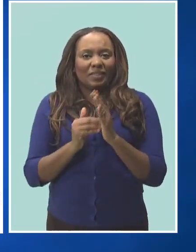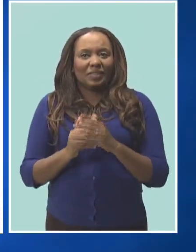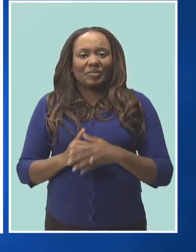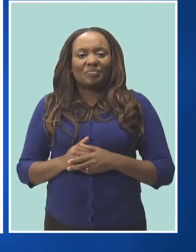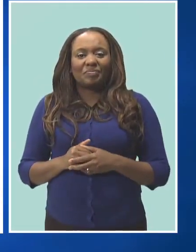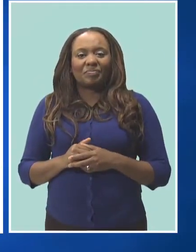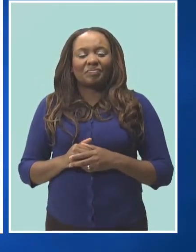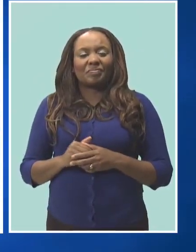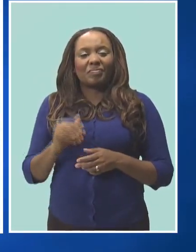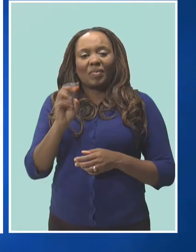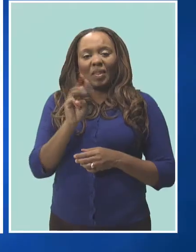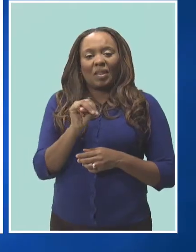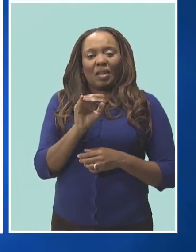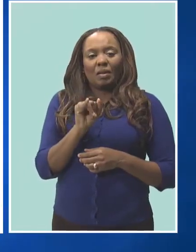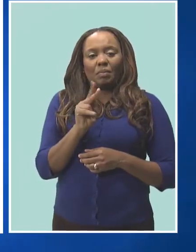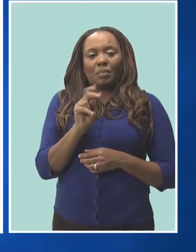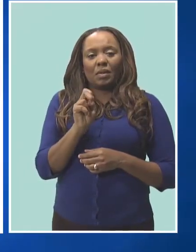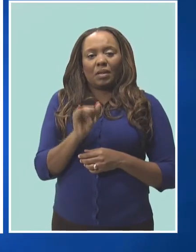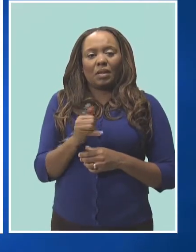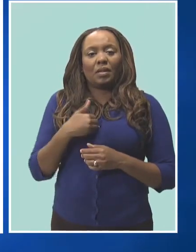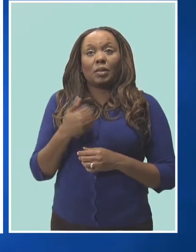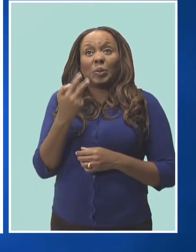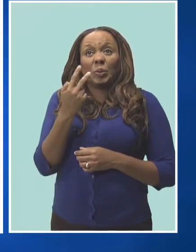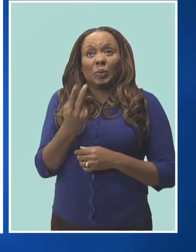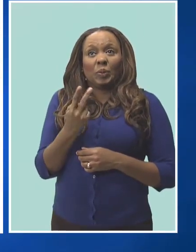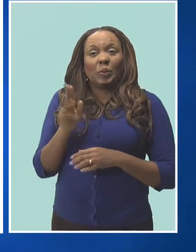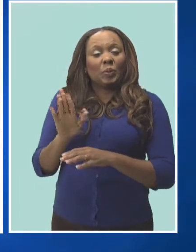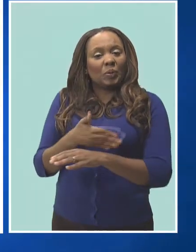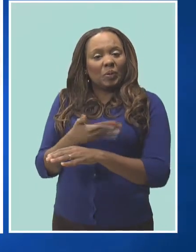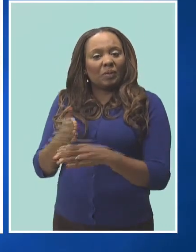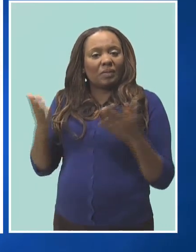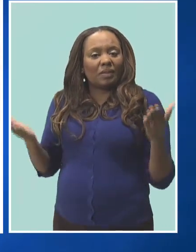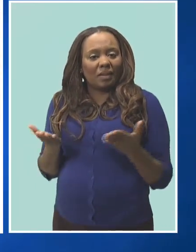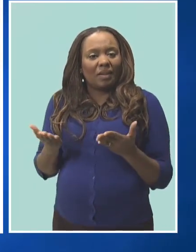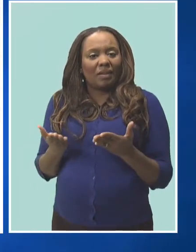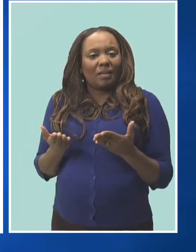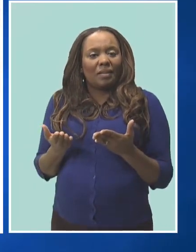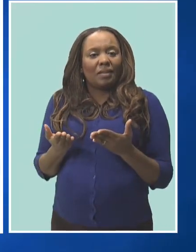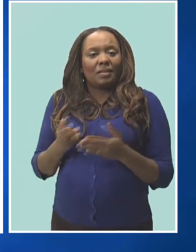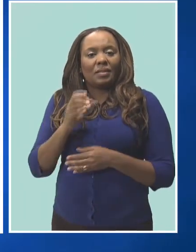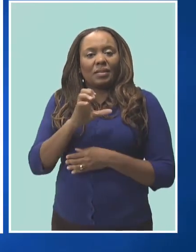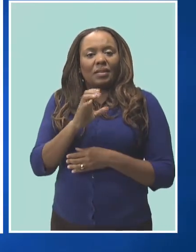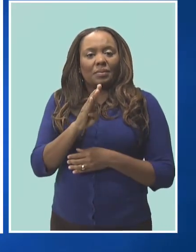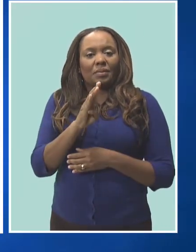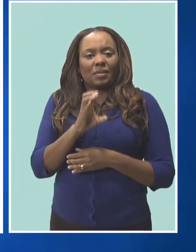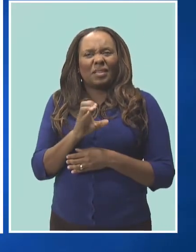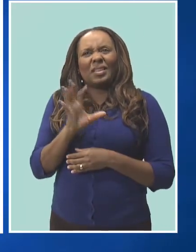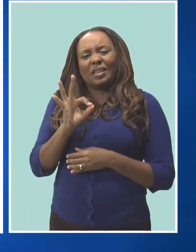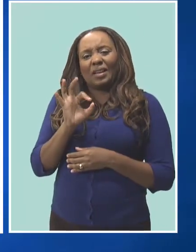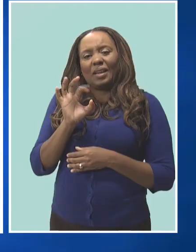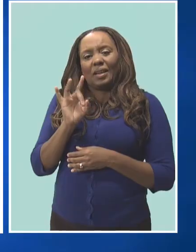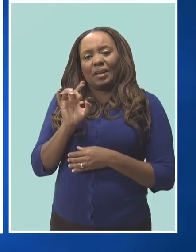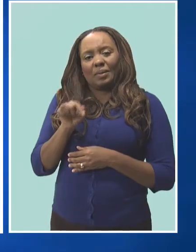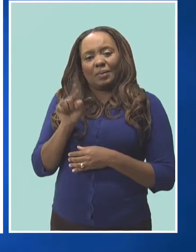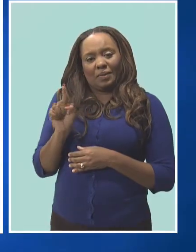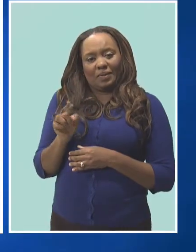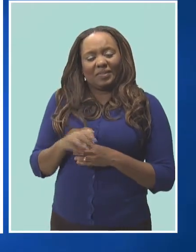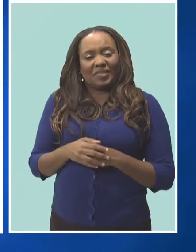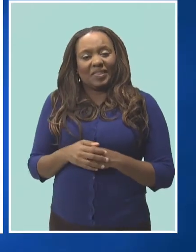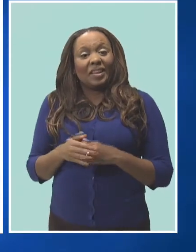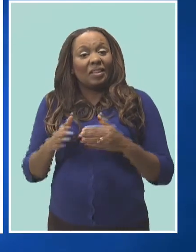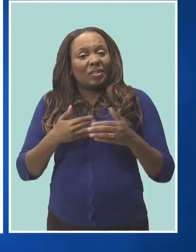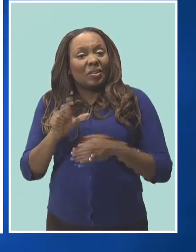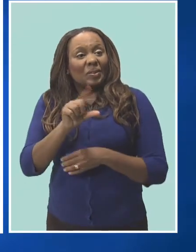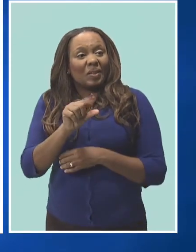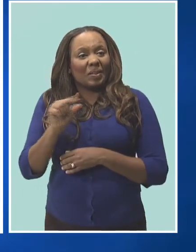Now, Mikey was speaking after releasing his 2 2020 singles here at CBC on 98.1 The One. Now, even though the